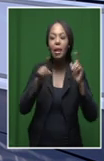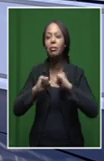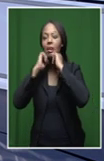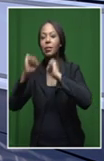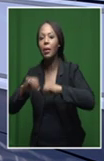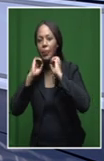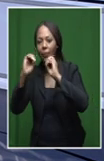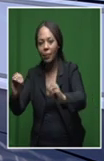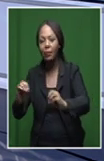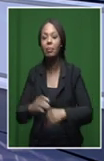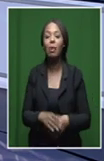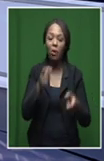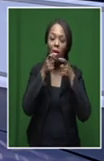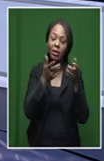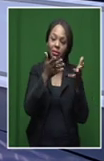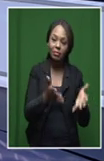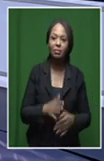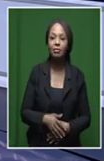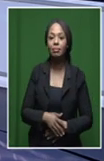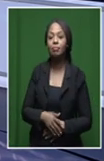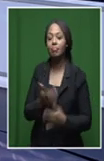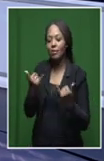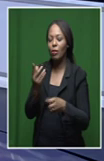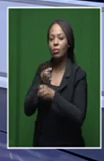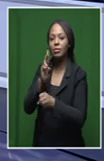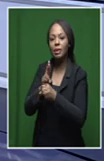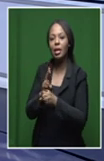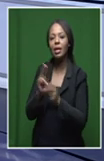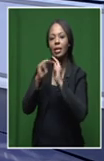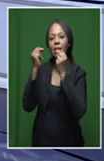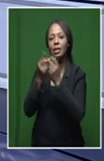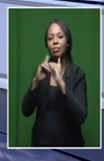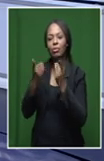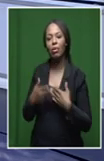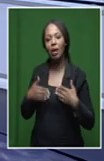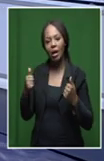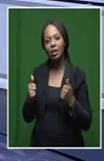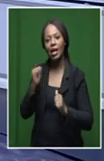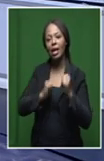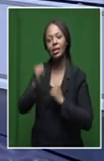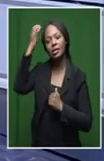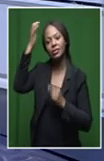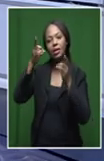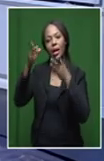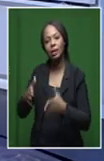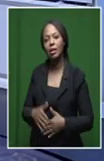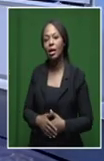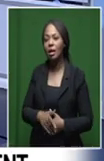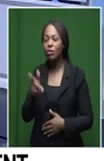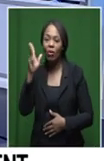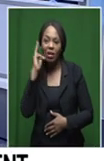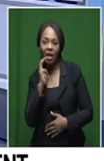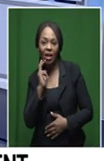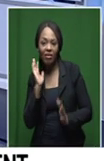our conversation with Dr. Leslie Bamford, who's the Acting Chief Director at the National Department of Health. Doc, we continue the conversation. I'm not sure if you could hear